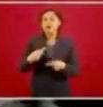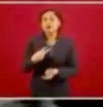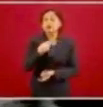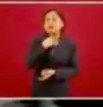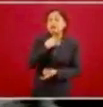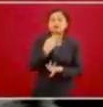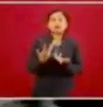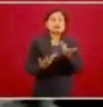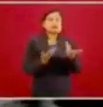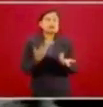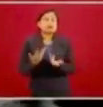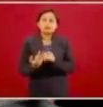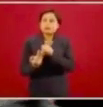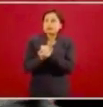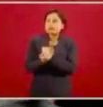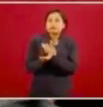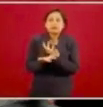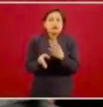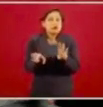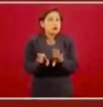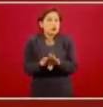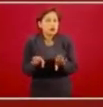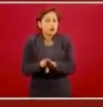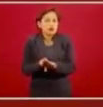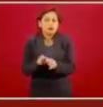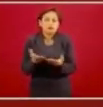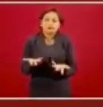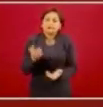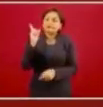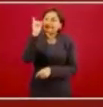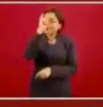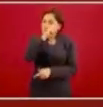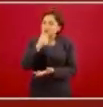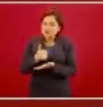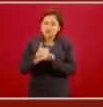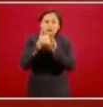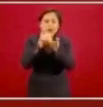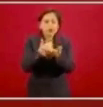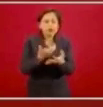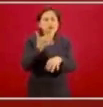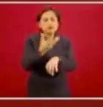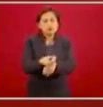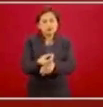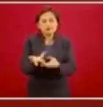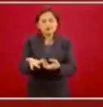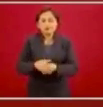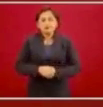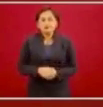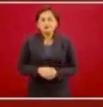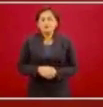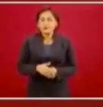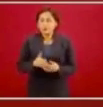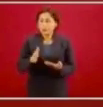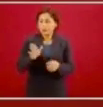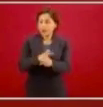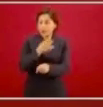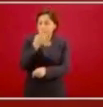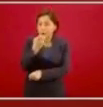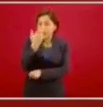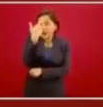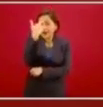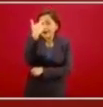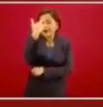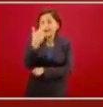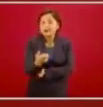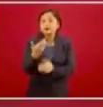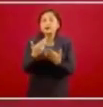population, lives paycheck to paycheck, but meaning day by day. They